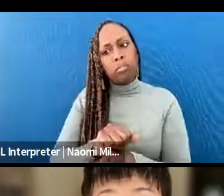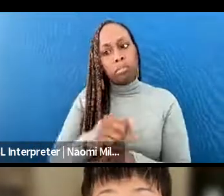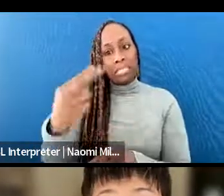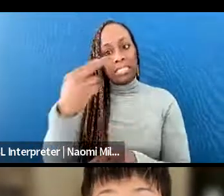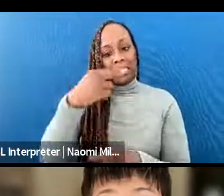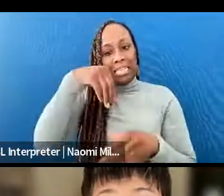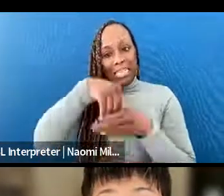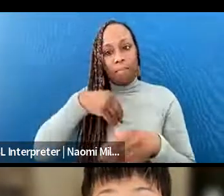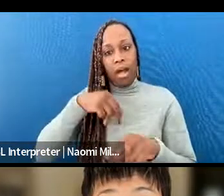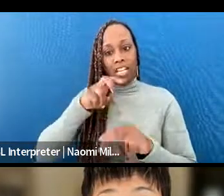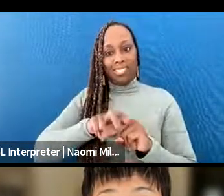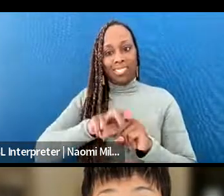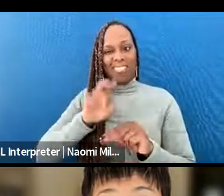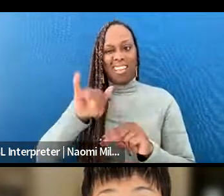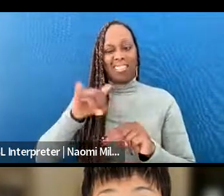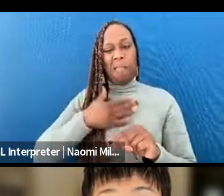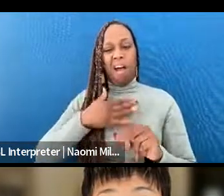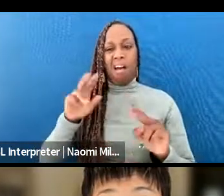was sort of my